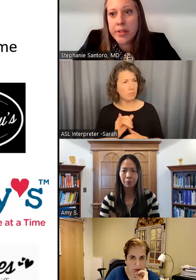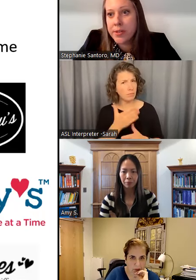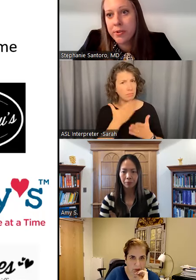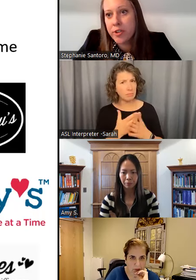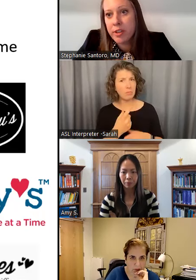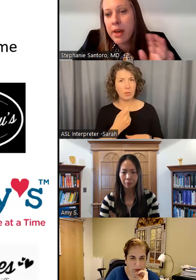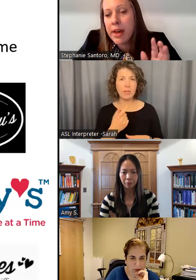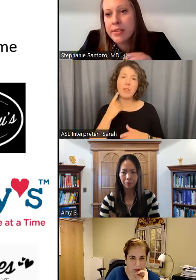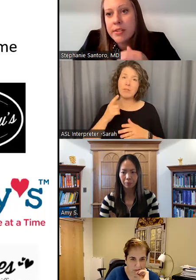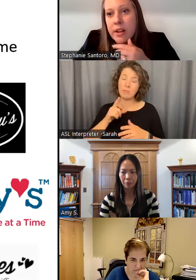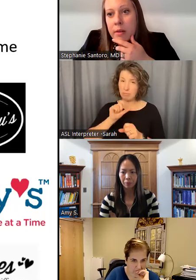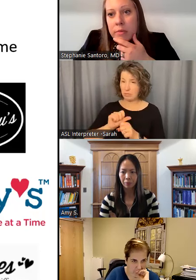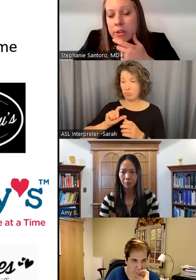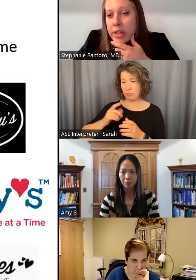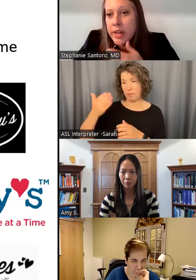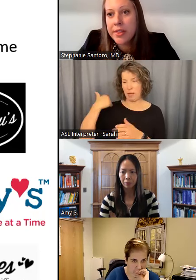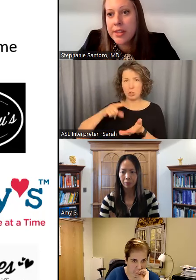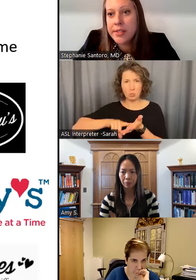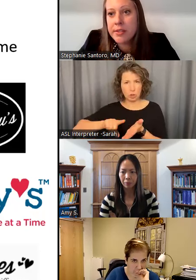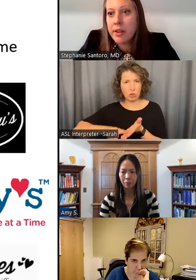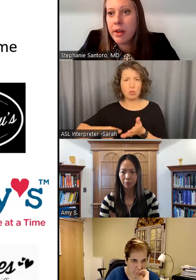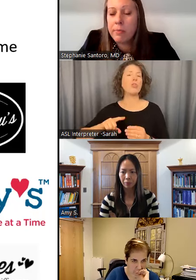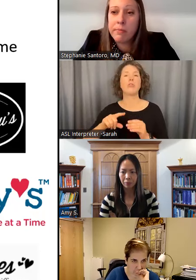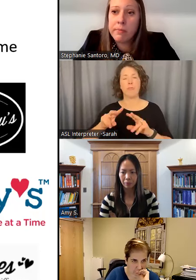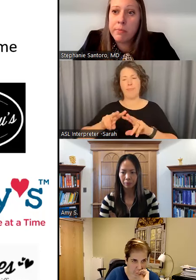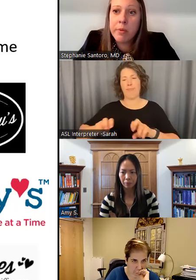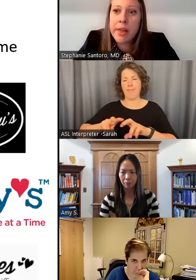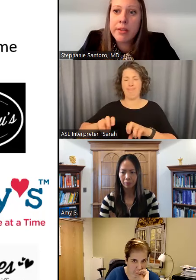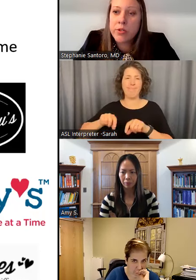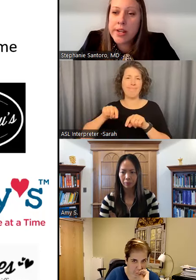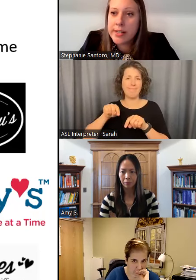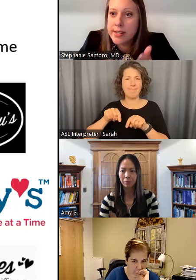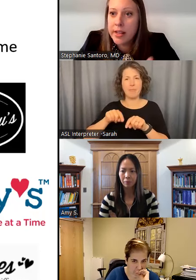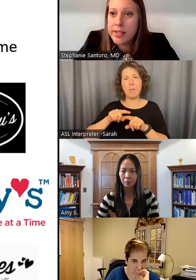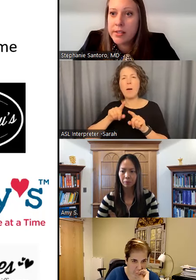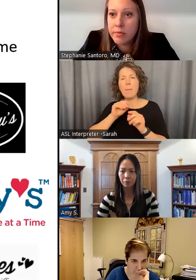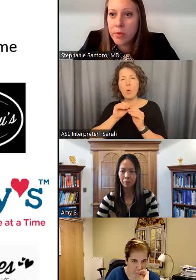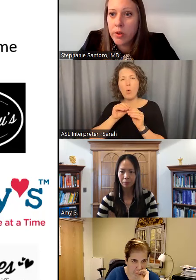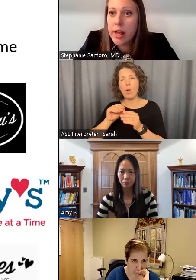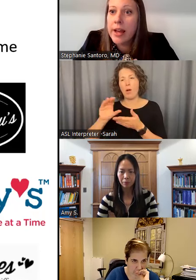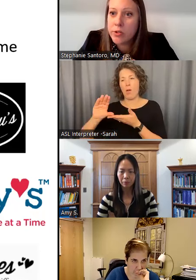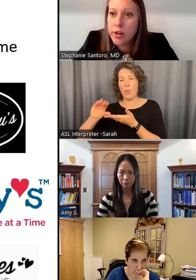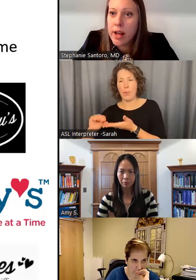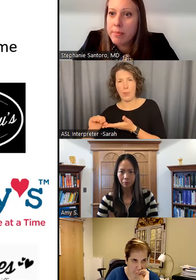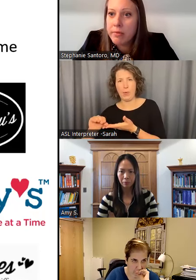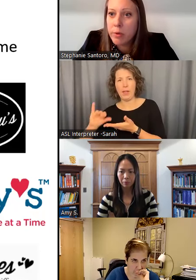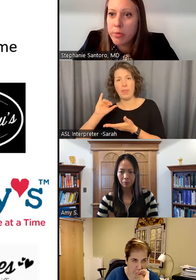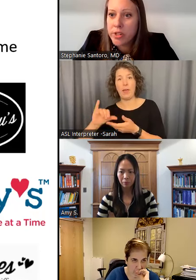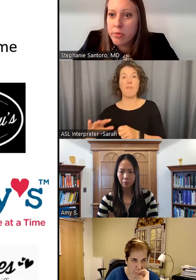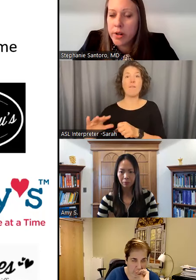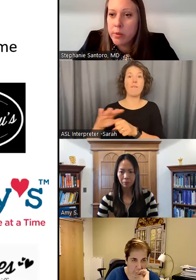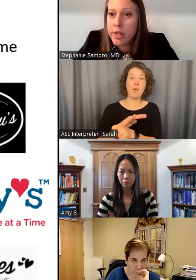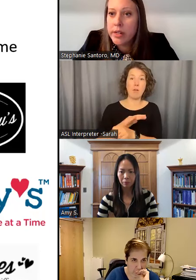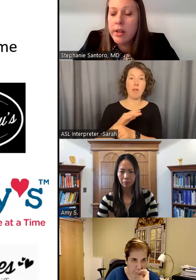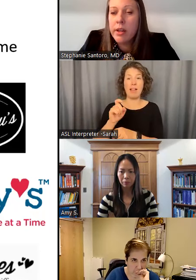been research in the past looking at this, but rather trying to silence the full extra copy of